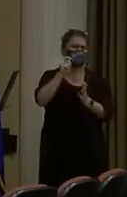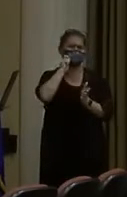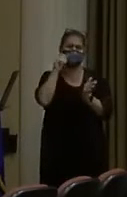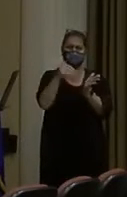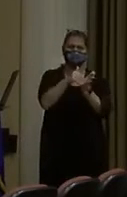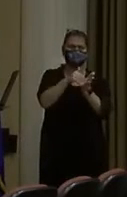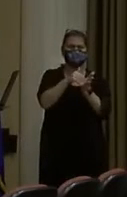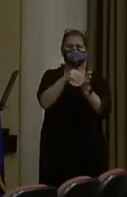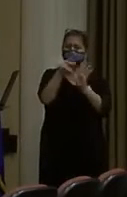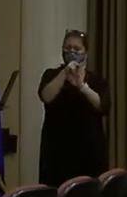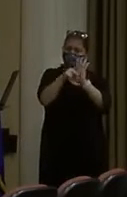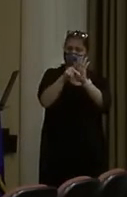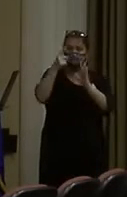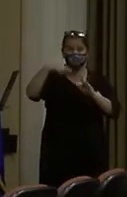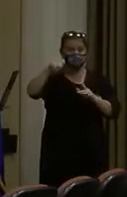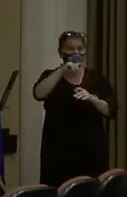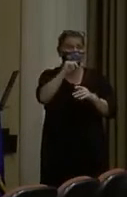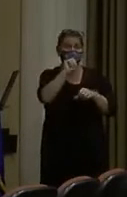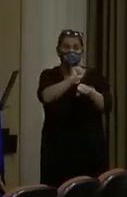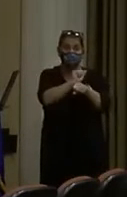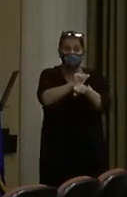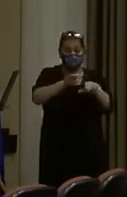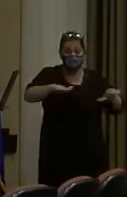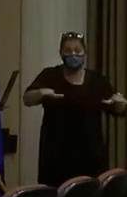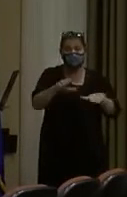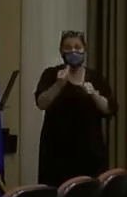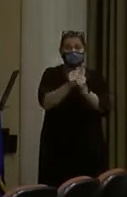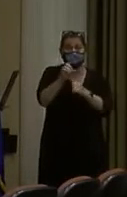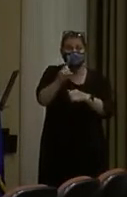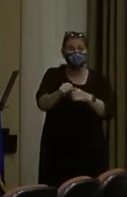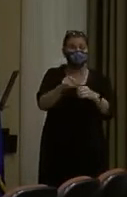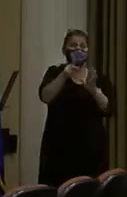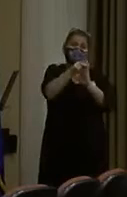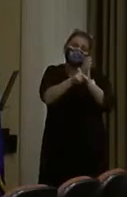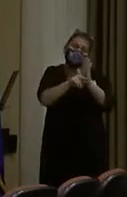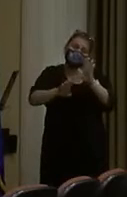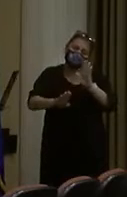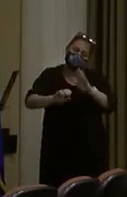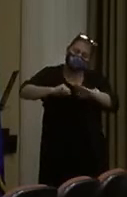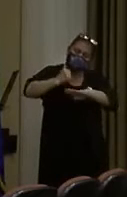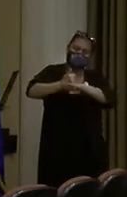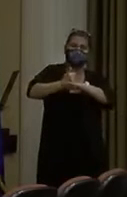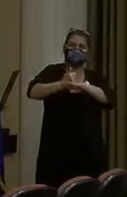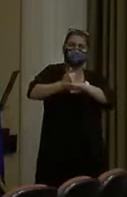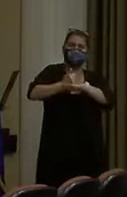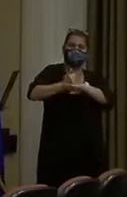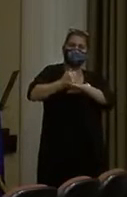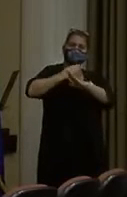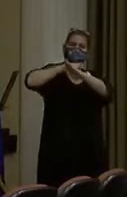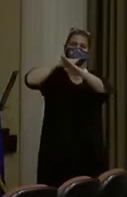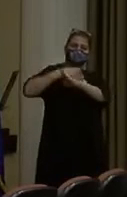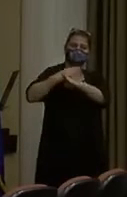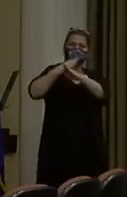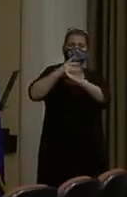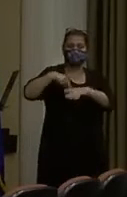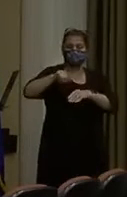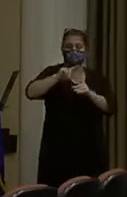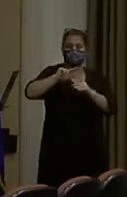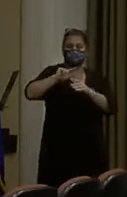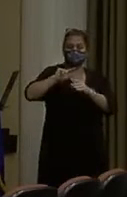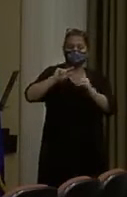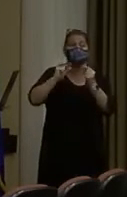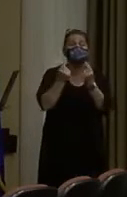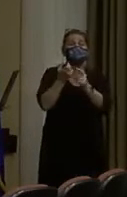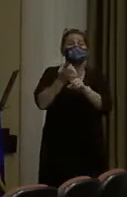ideology, policies for those of you who work with children with disabilities, policies that were developed from preventing these groups from receiving